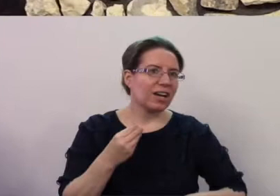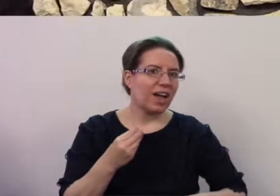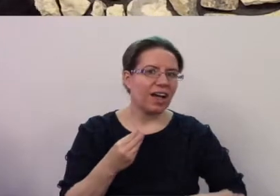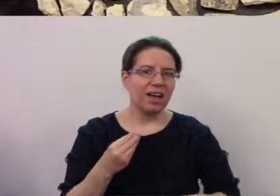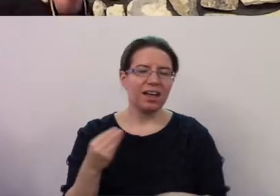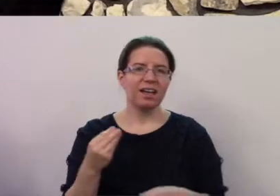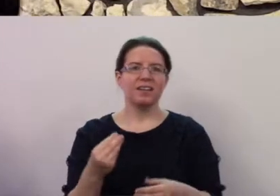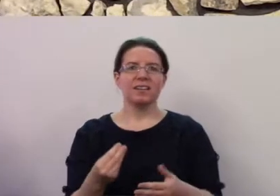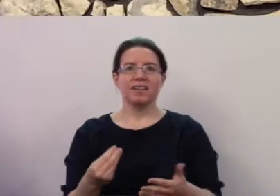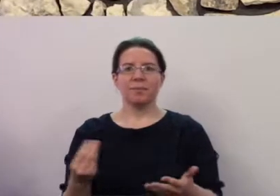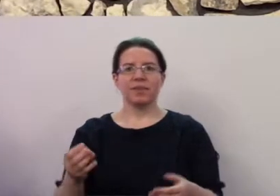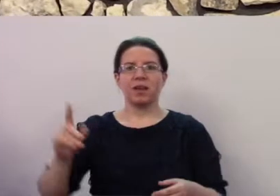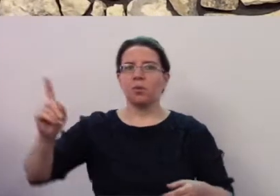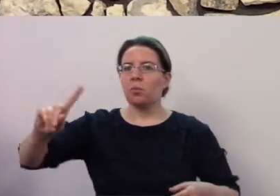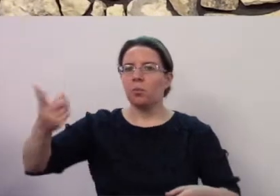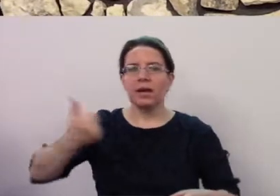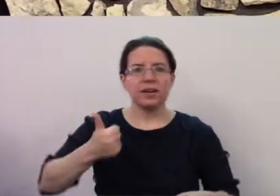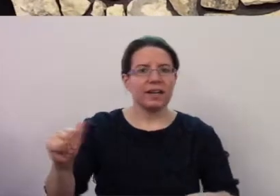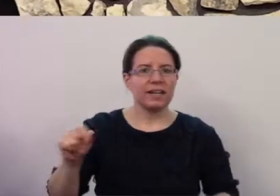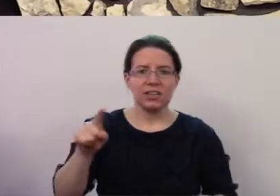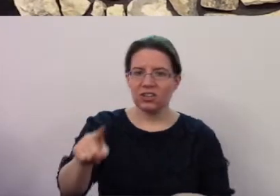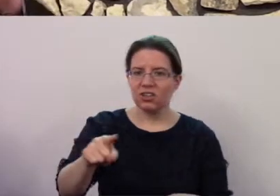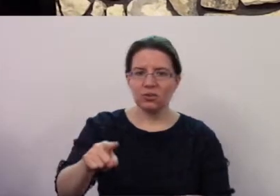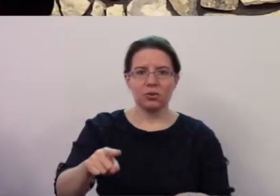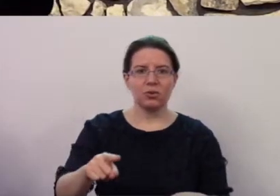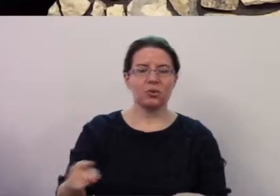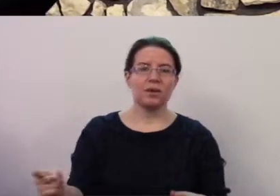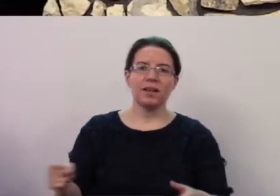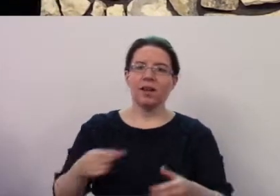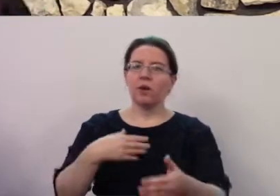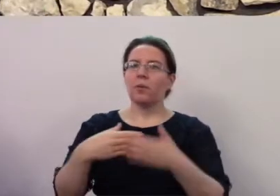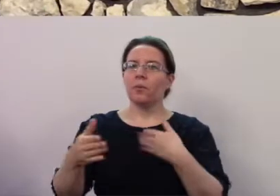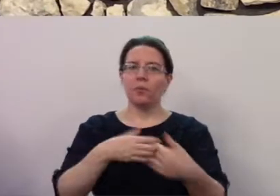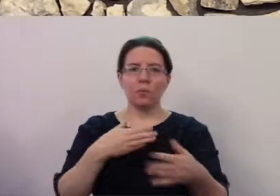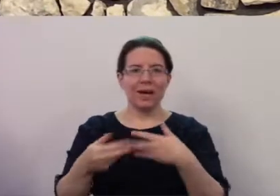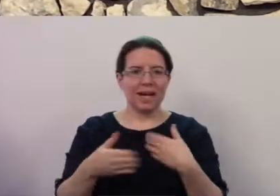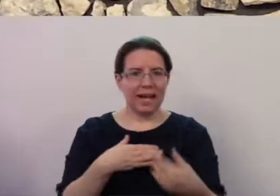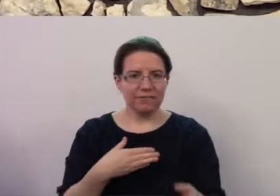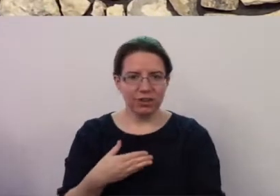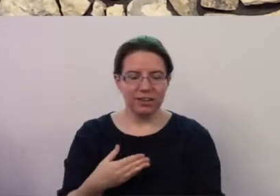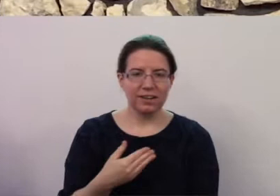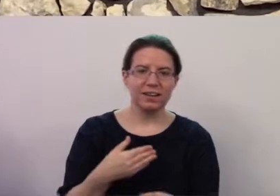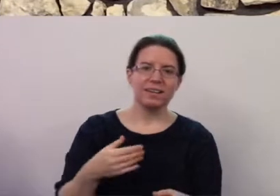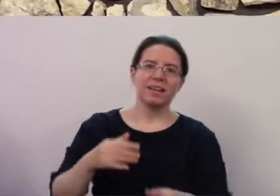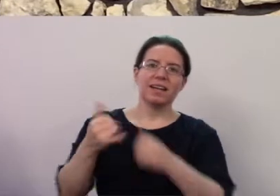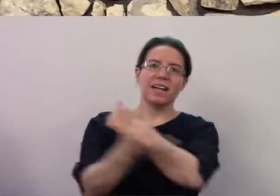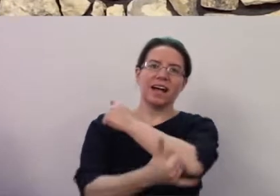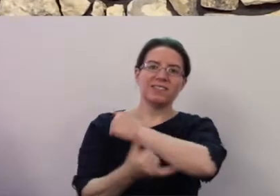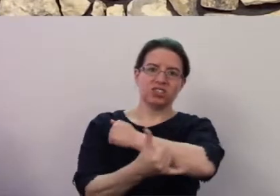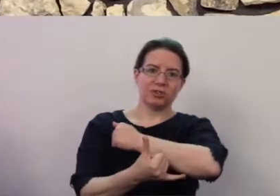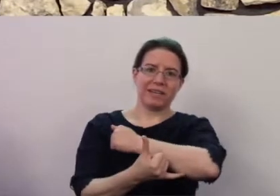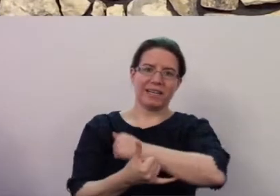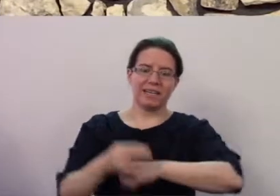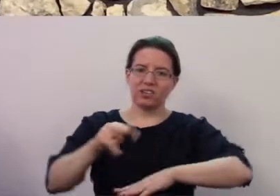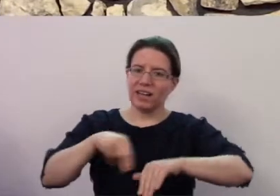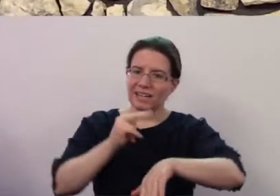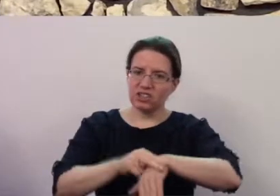or Korea, or South America, or wherever you may be, Siberia, it doesn't